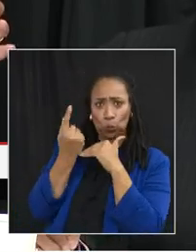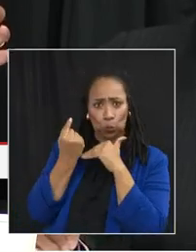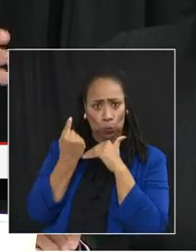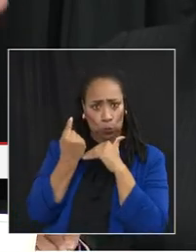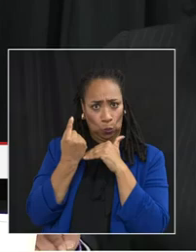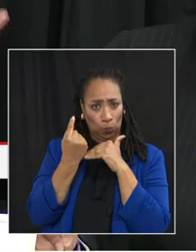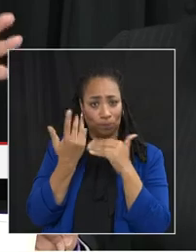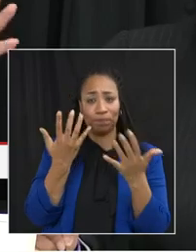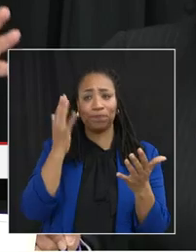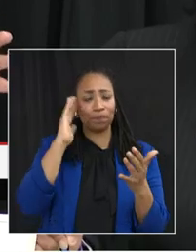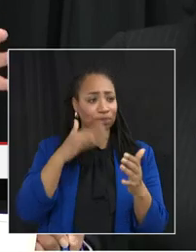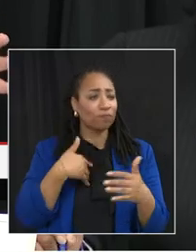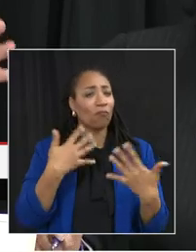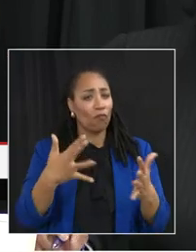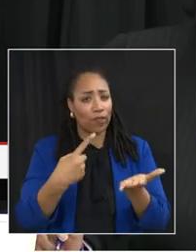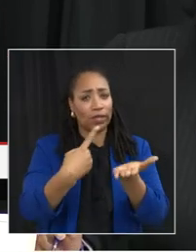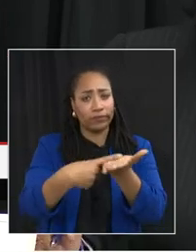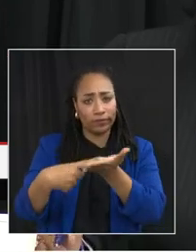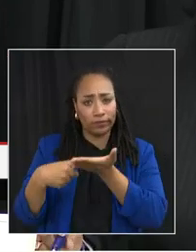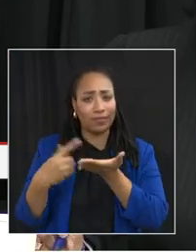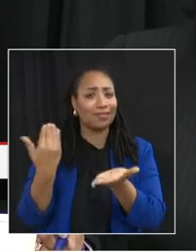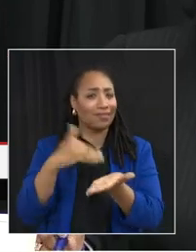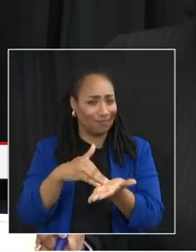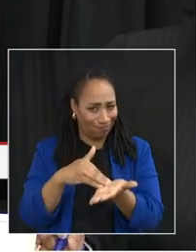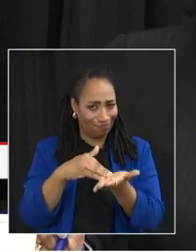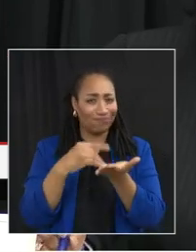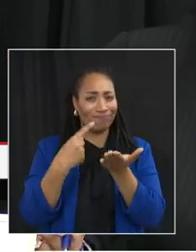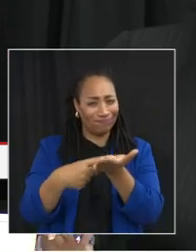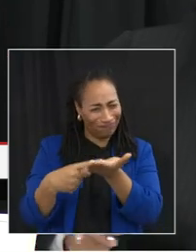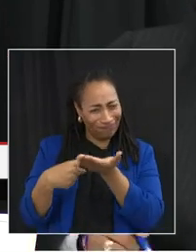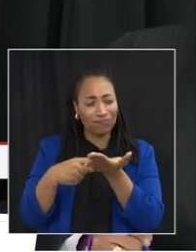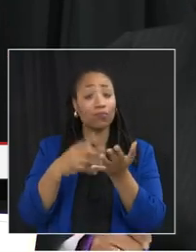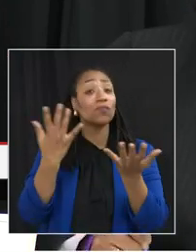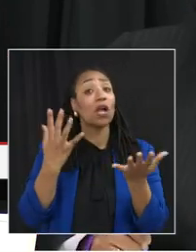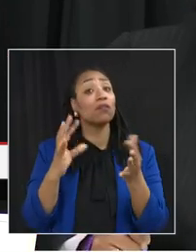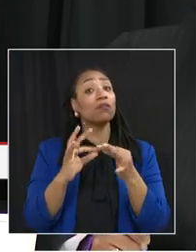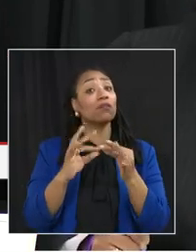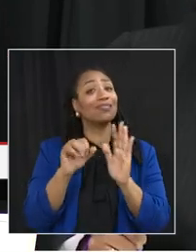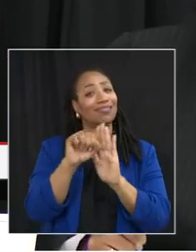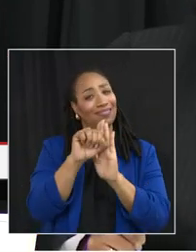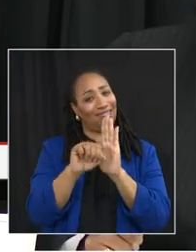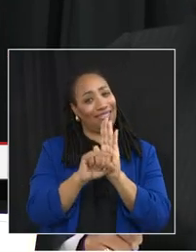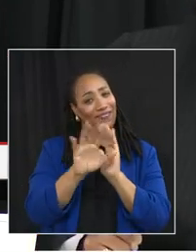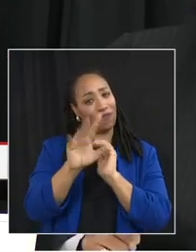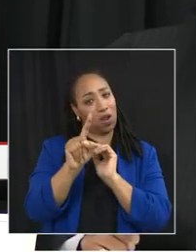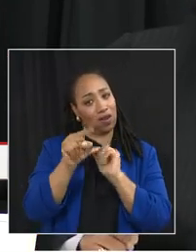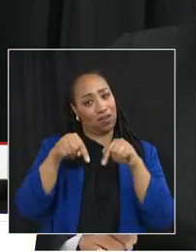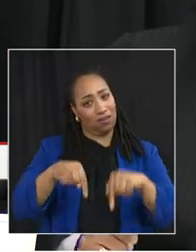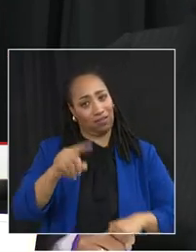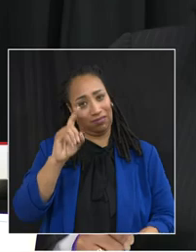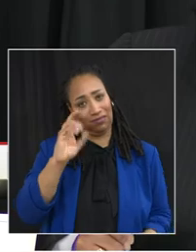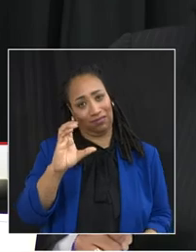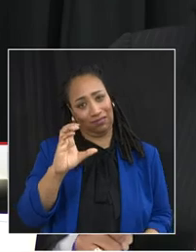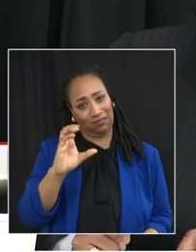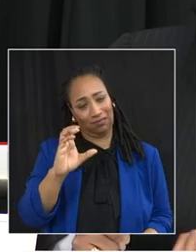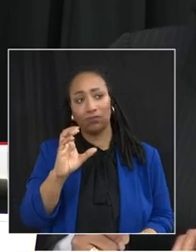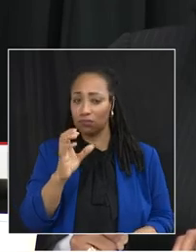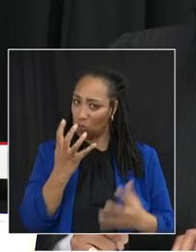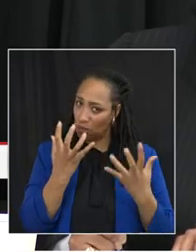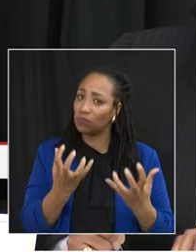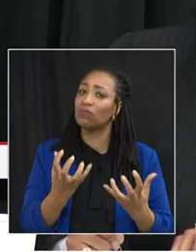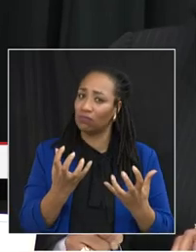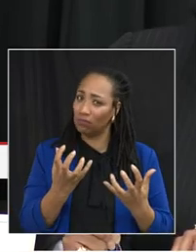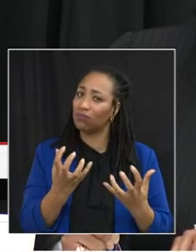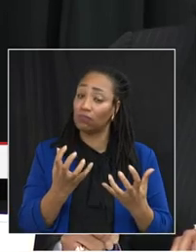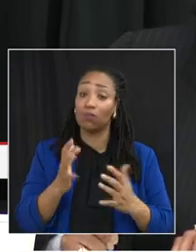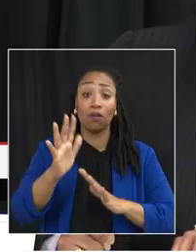51st state. So let me say that. Okay, limited home rule was granted by the